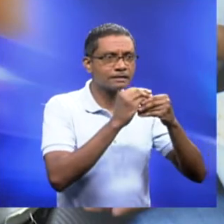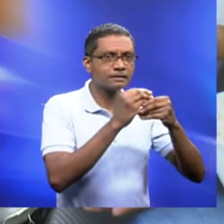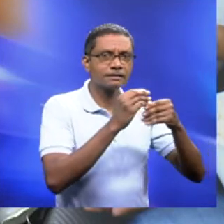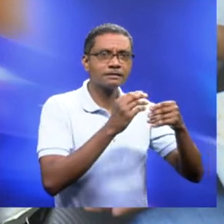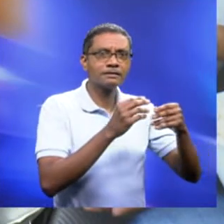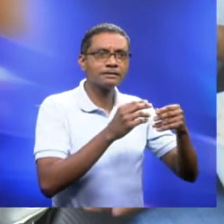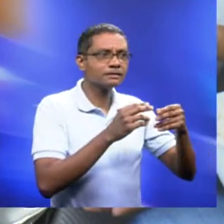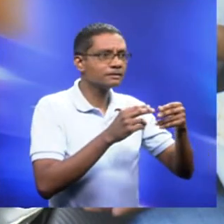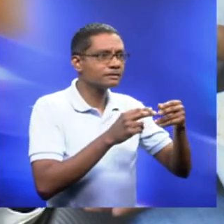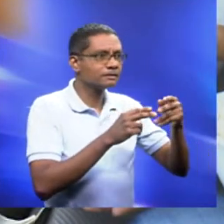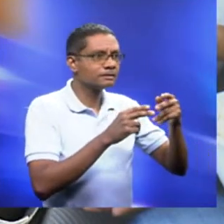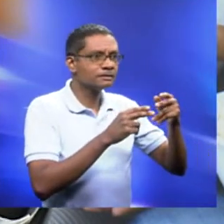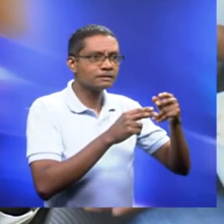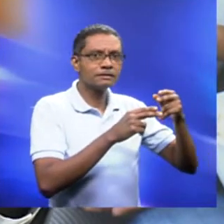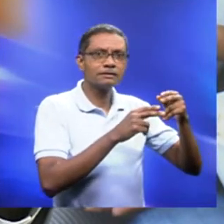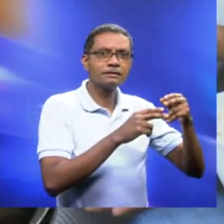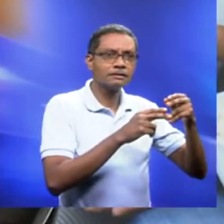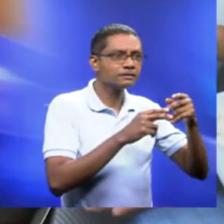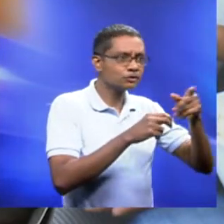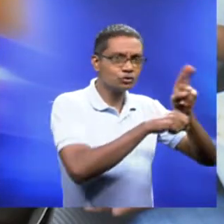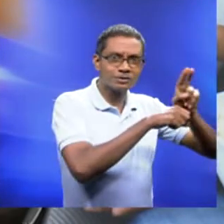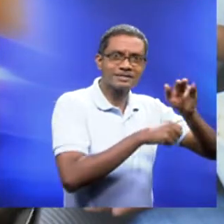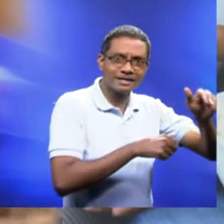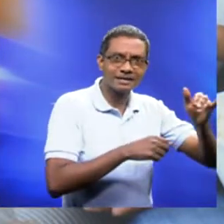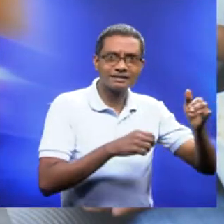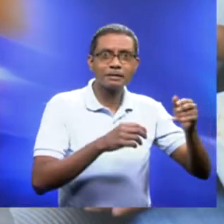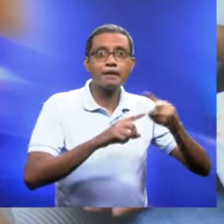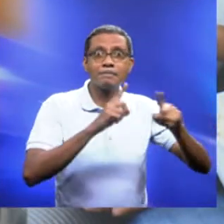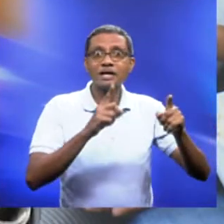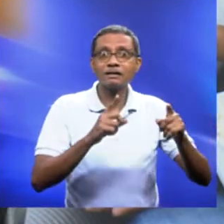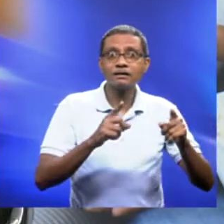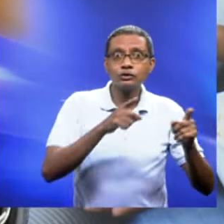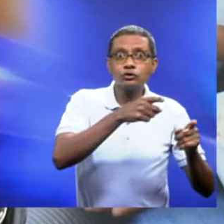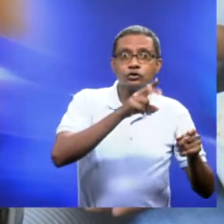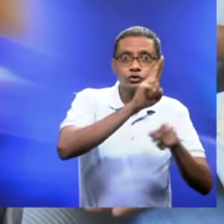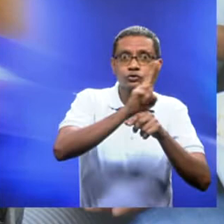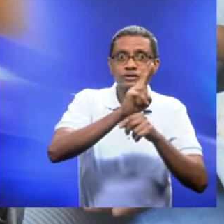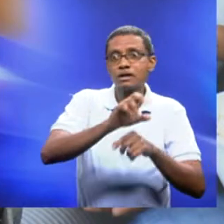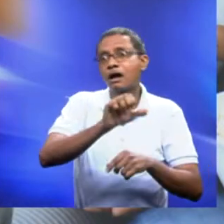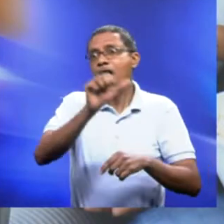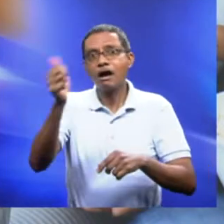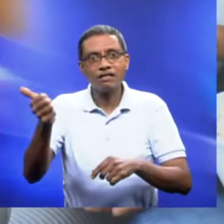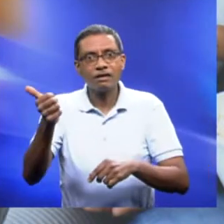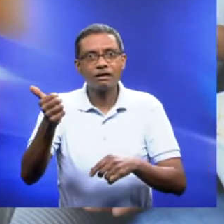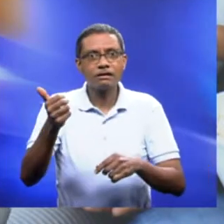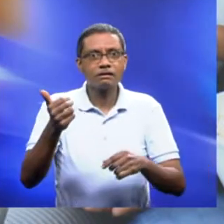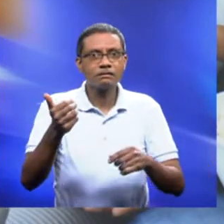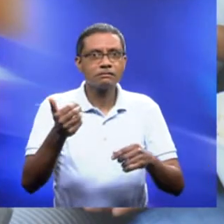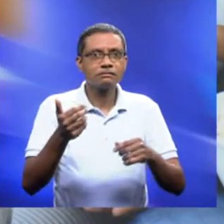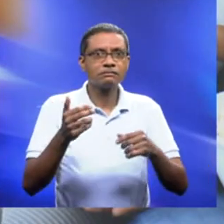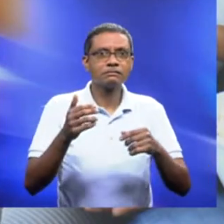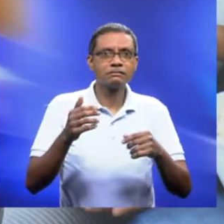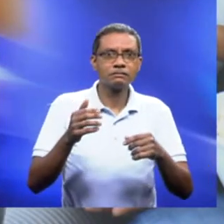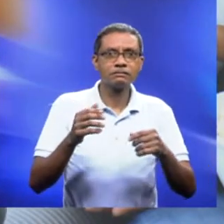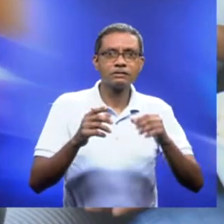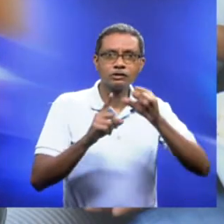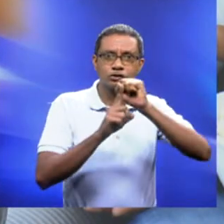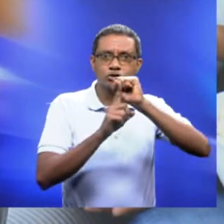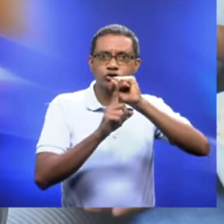social media platform, like, hey, this person could be a friend. What they're really trying to do is, listen, I want to grab your attention.